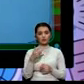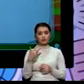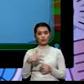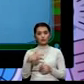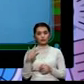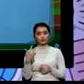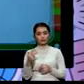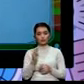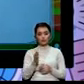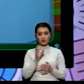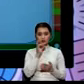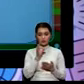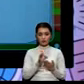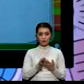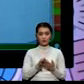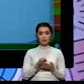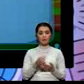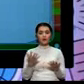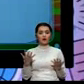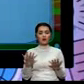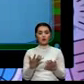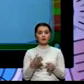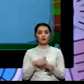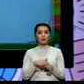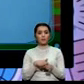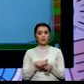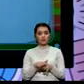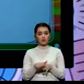5533. Ushbu tenglamani siz qanday